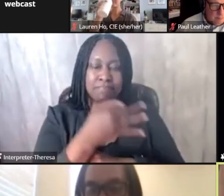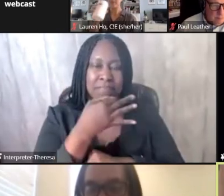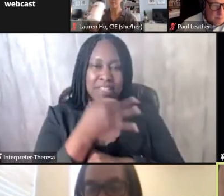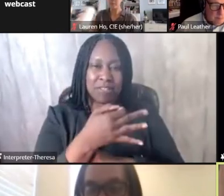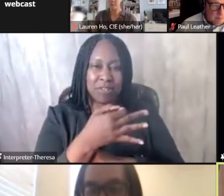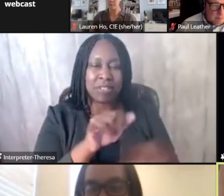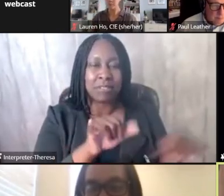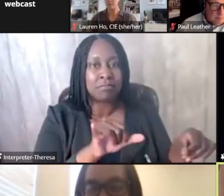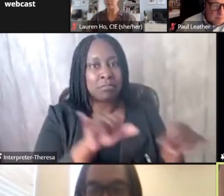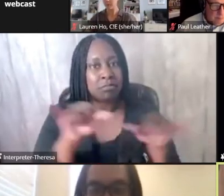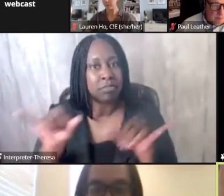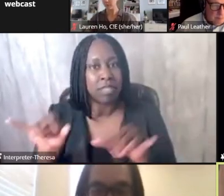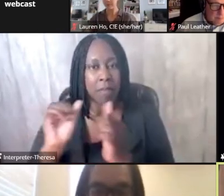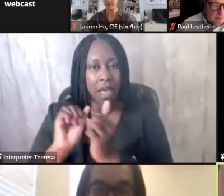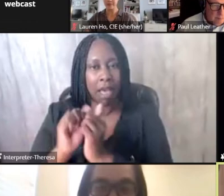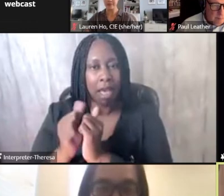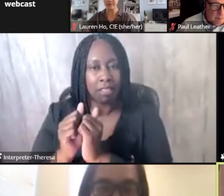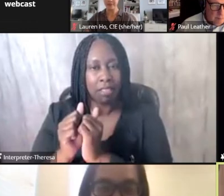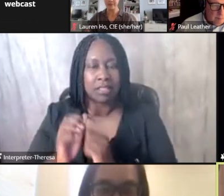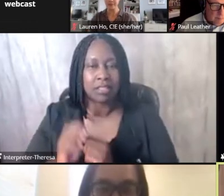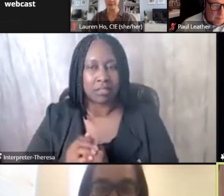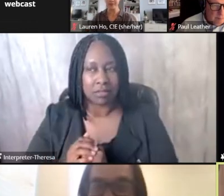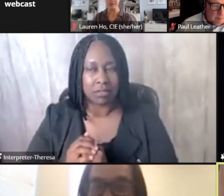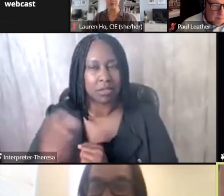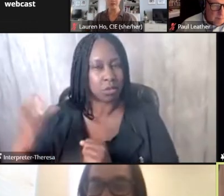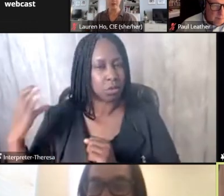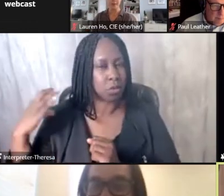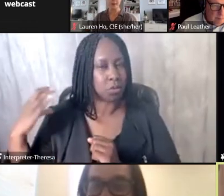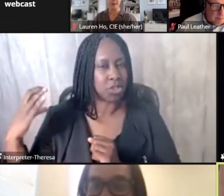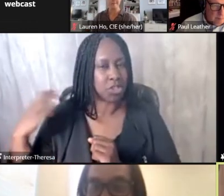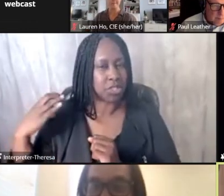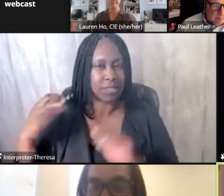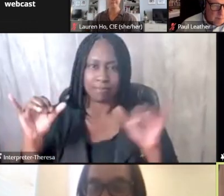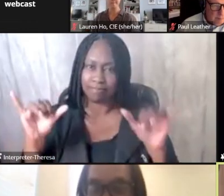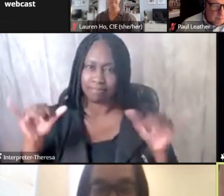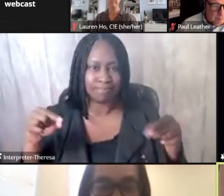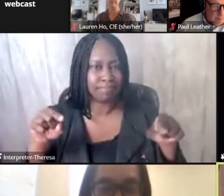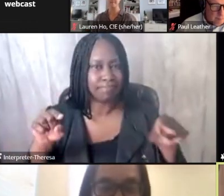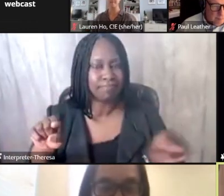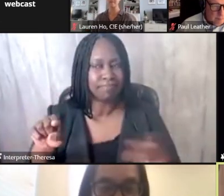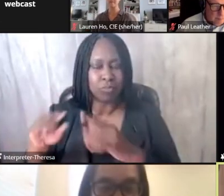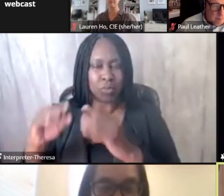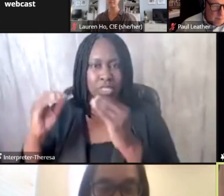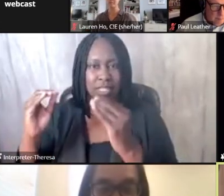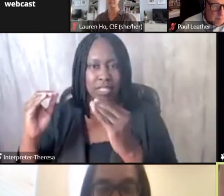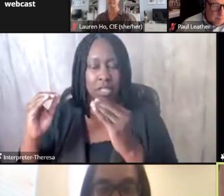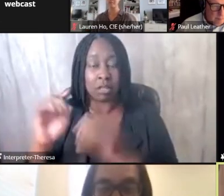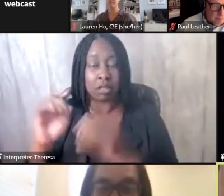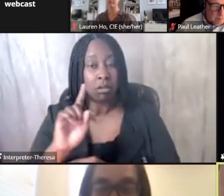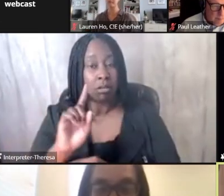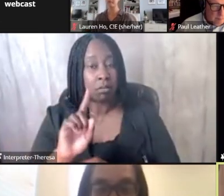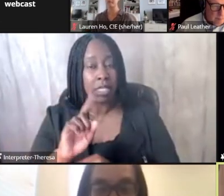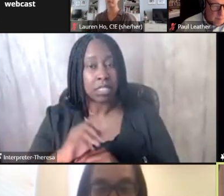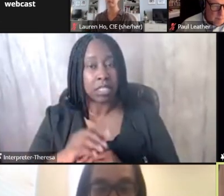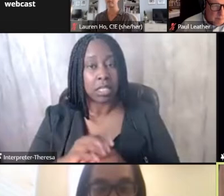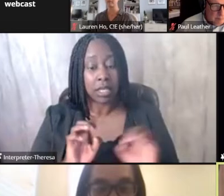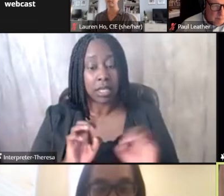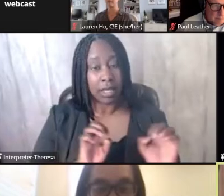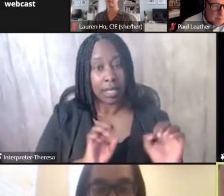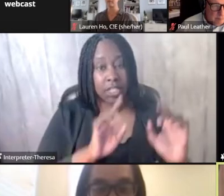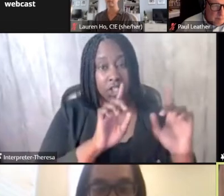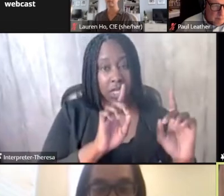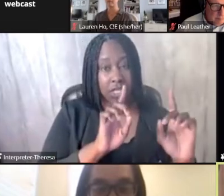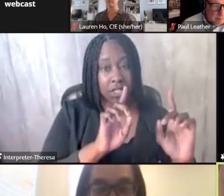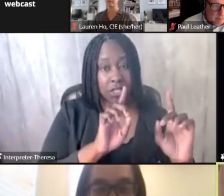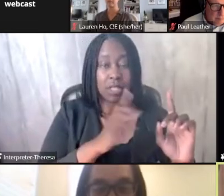athletics approaches things and coaches approach things when it comes to teaching. But, with education, and